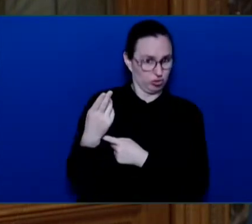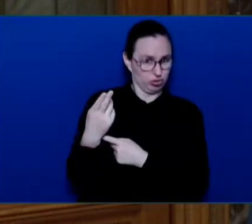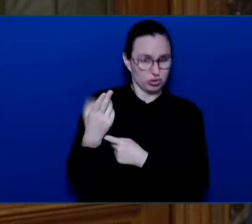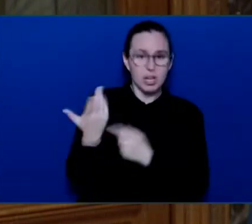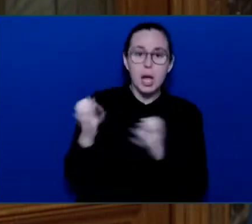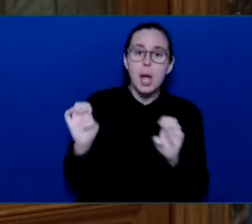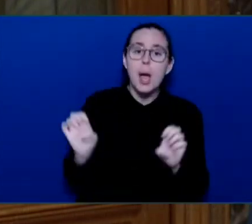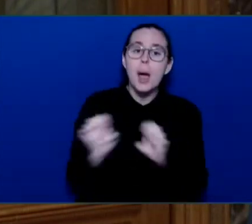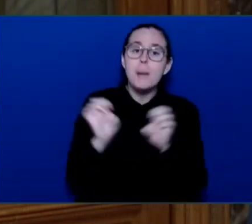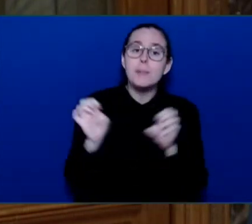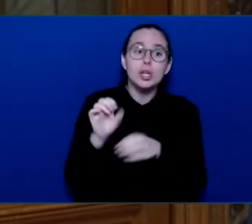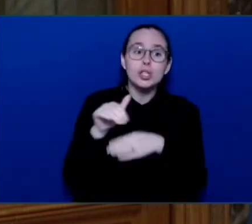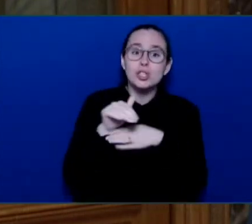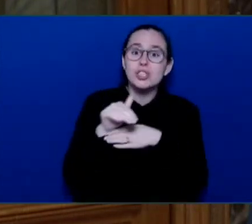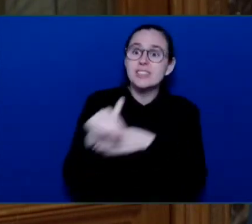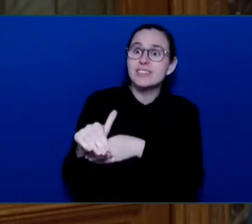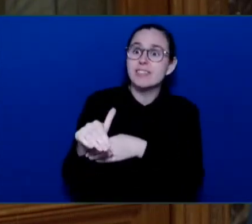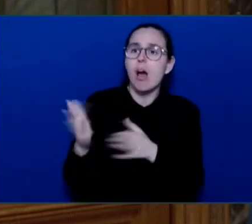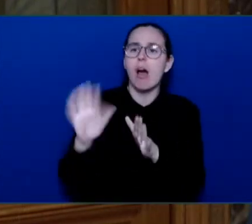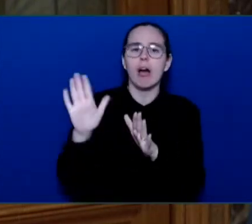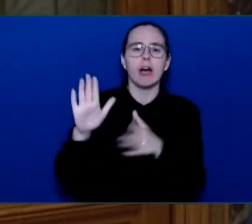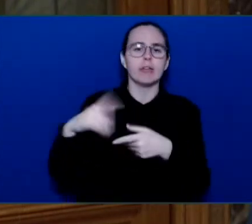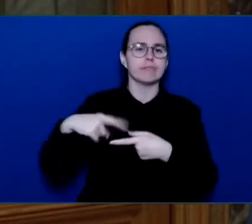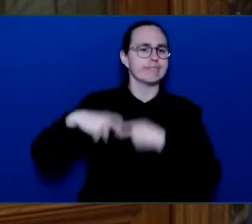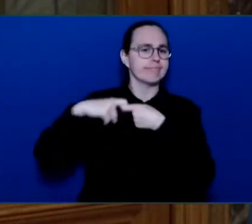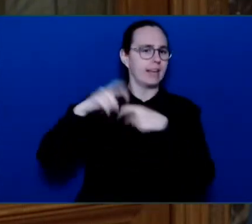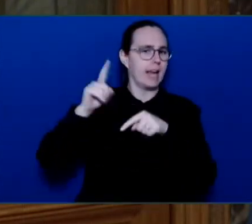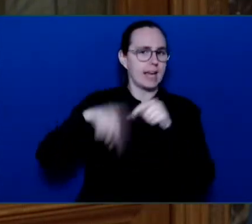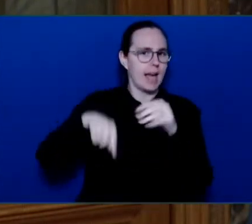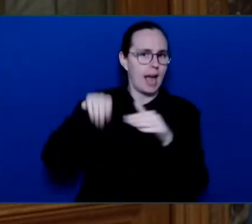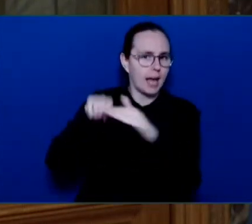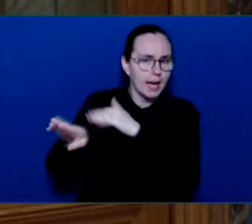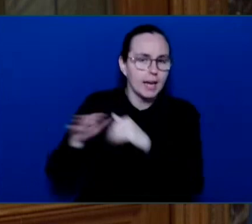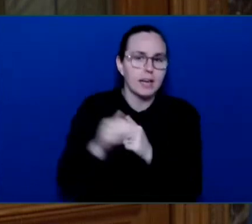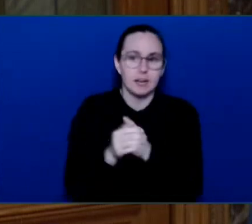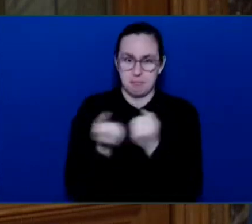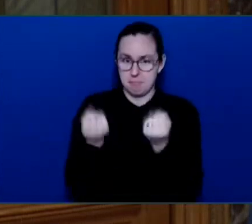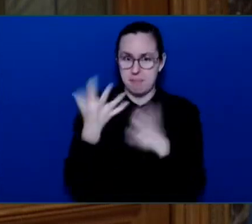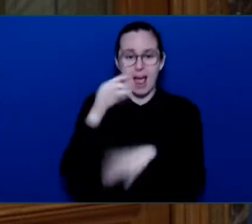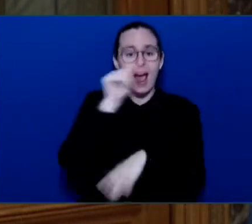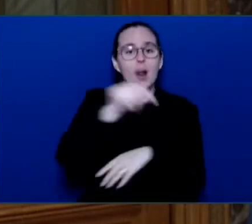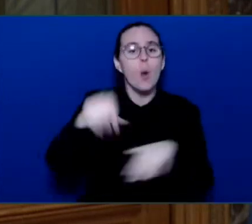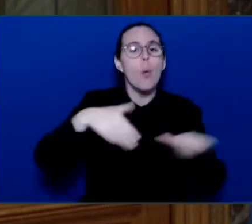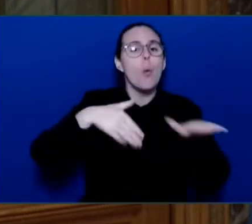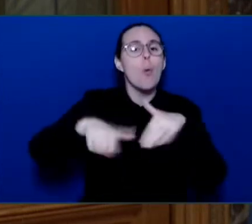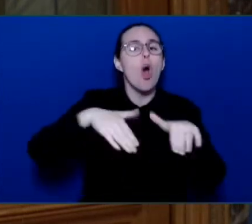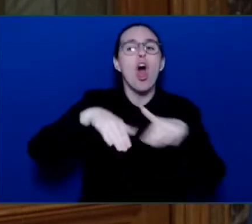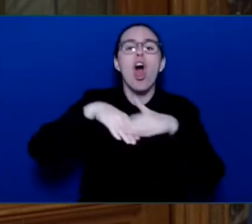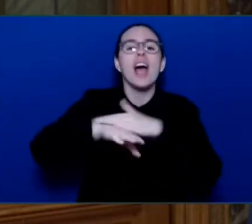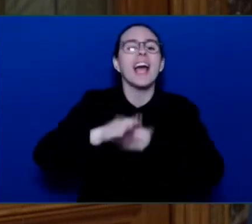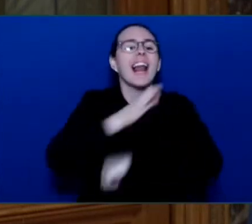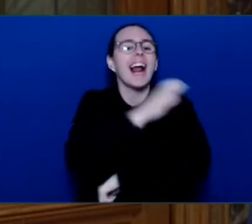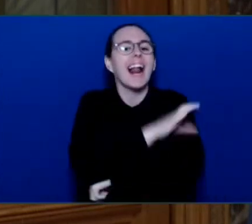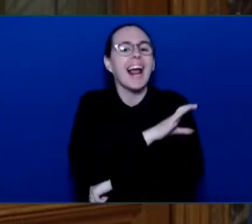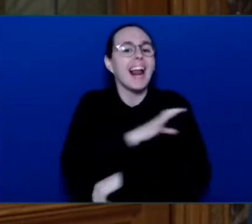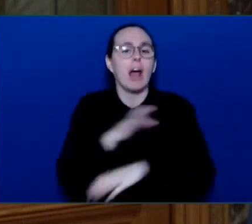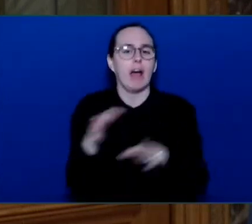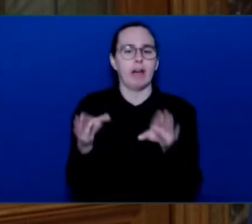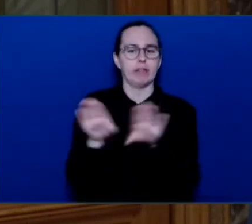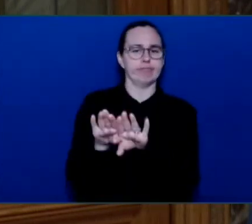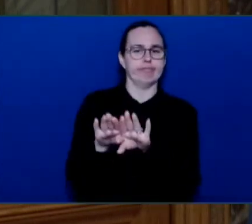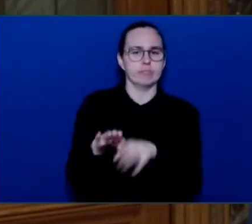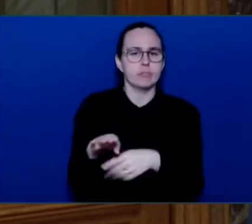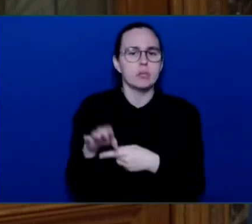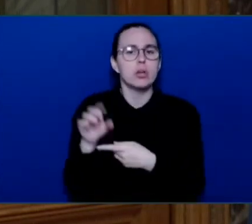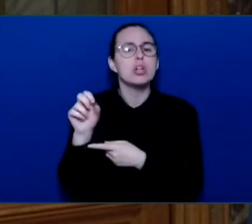closing. On Salt Spring, there is a critical lack of family doctors, no walk-in clinics, no UPCC, or the long-promised